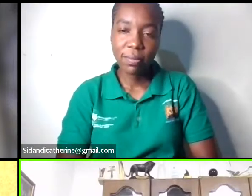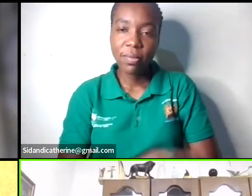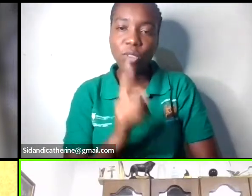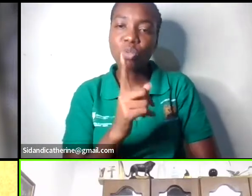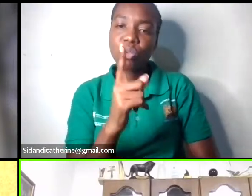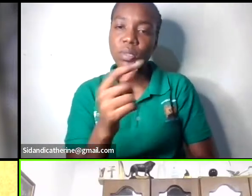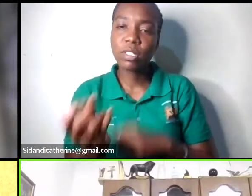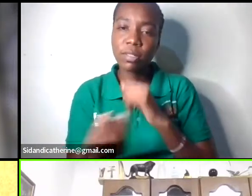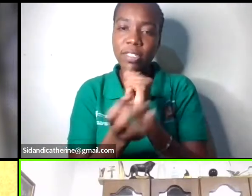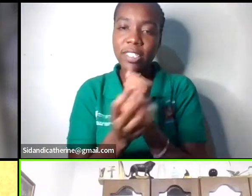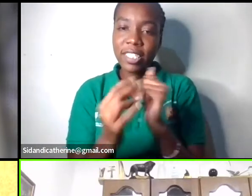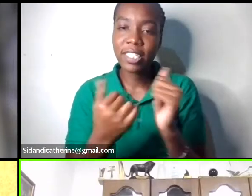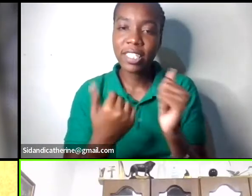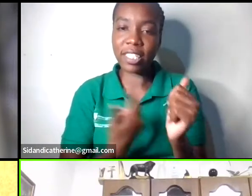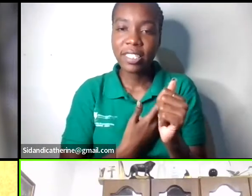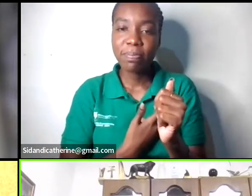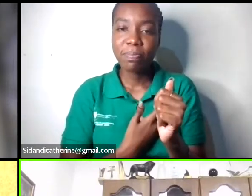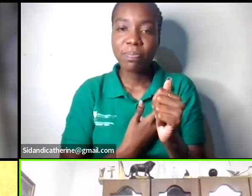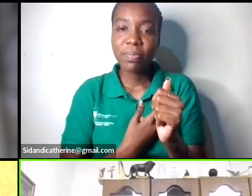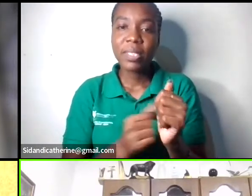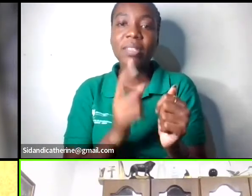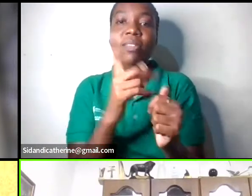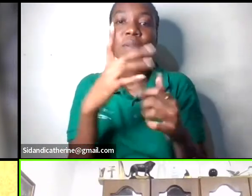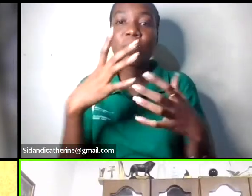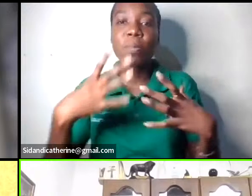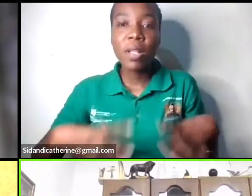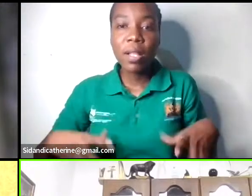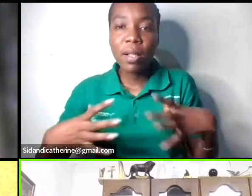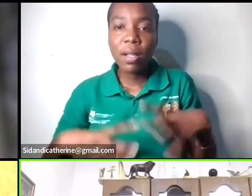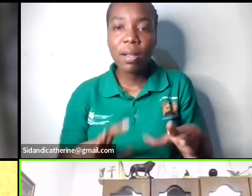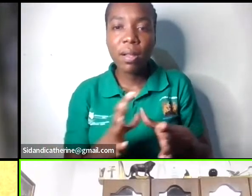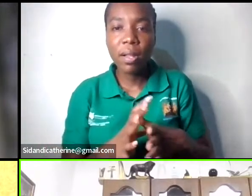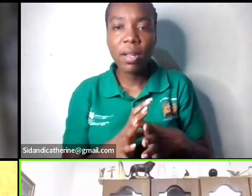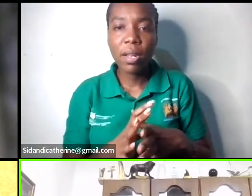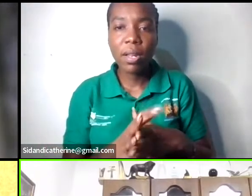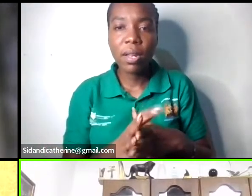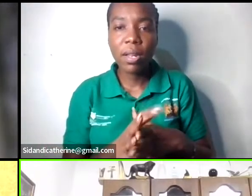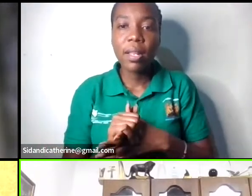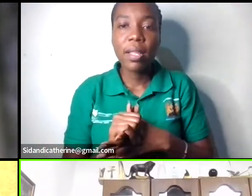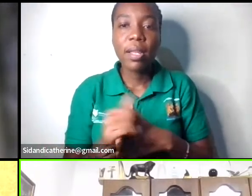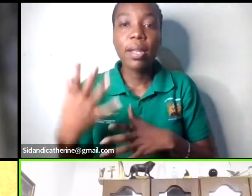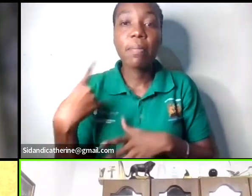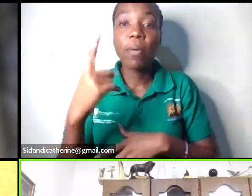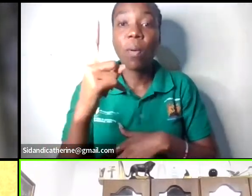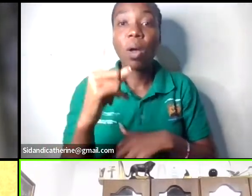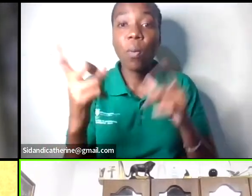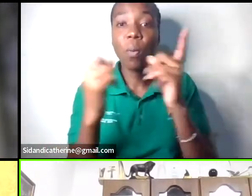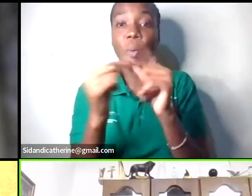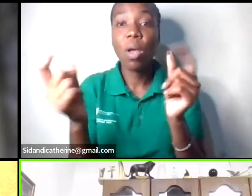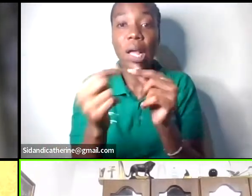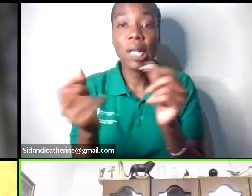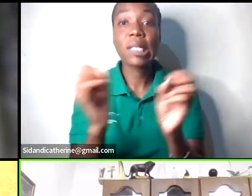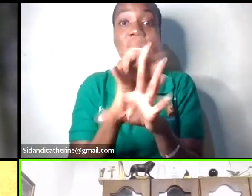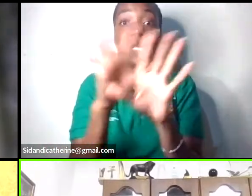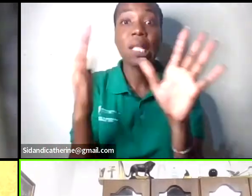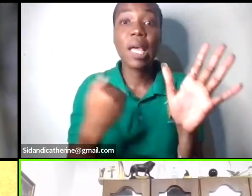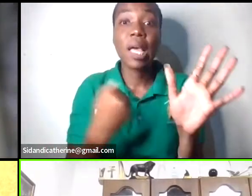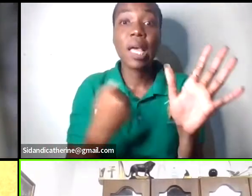So it's a simple definition. It is, first of all, the words are clear.